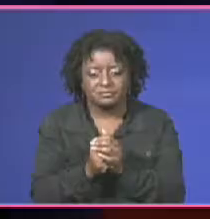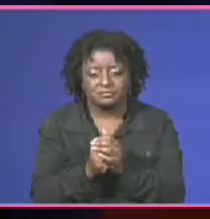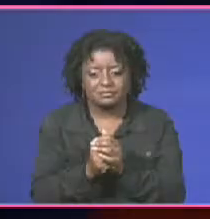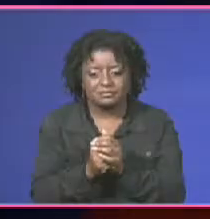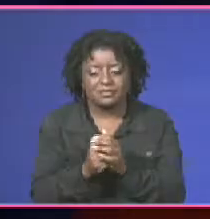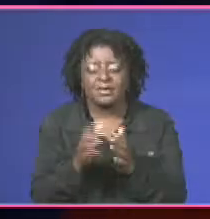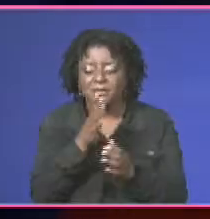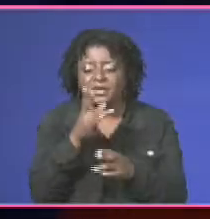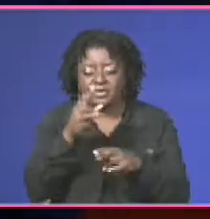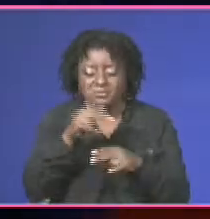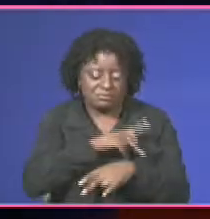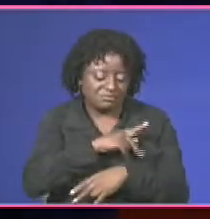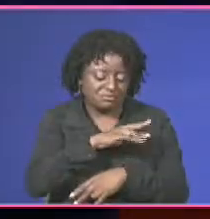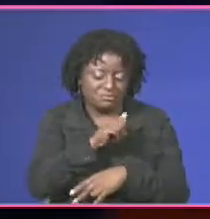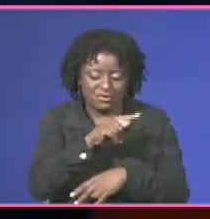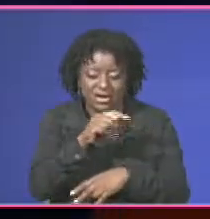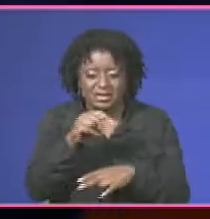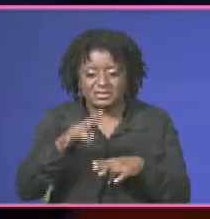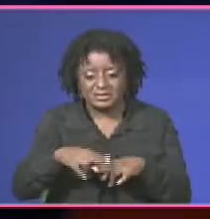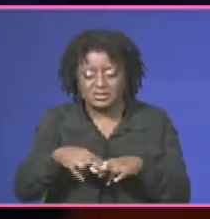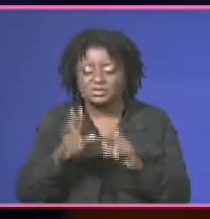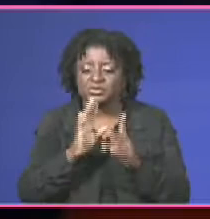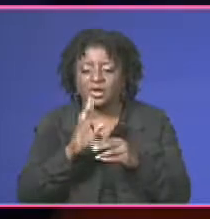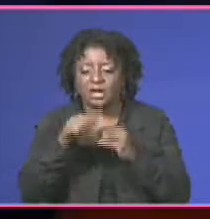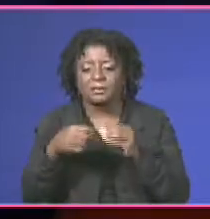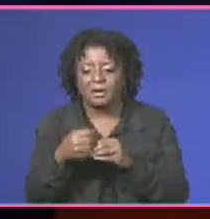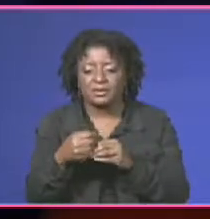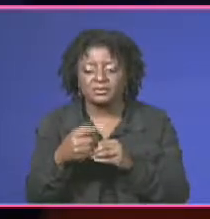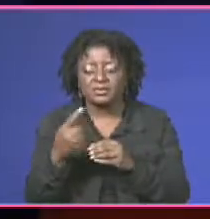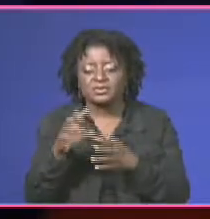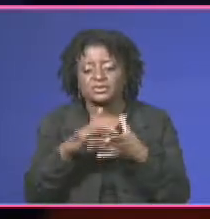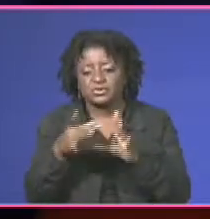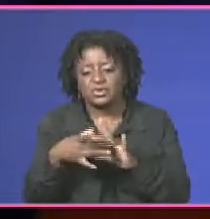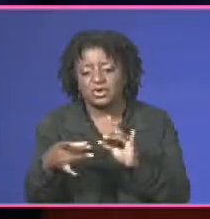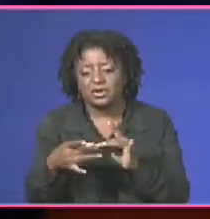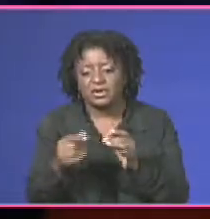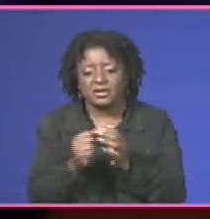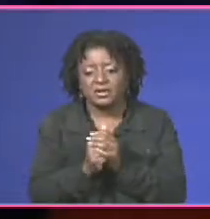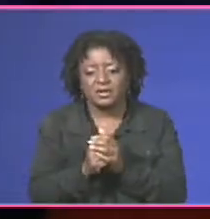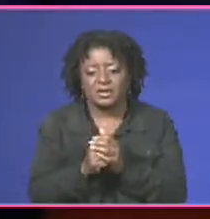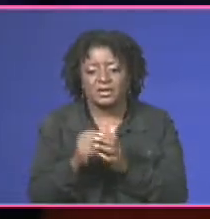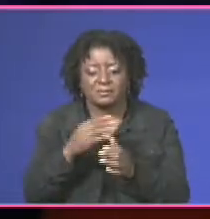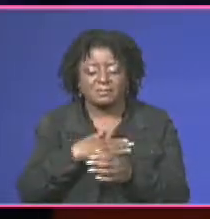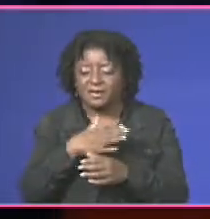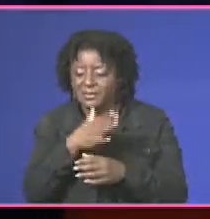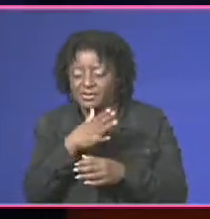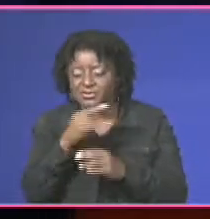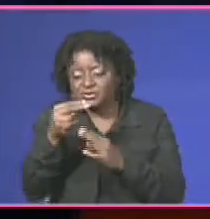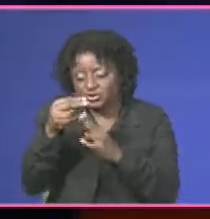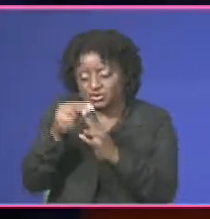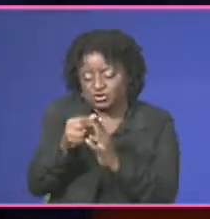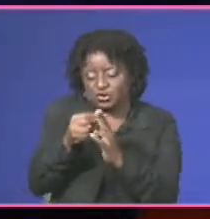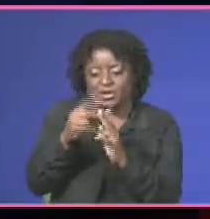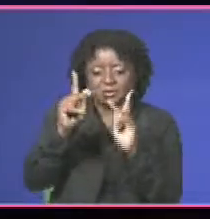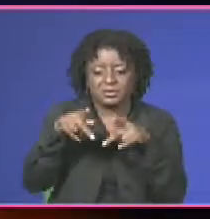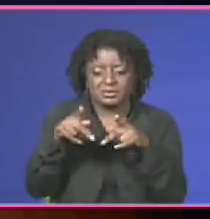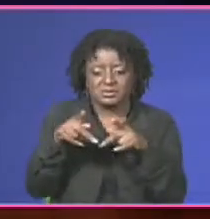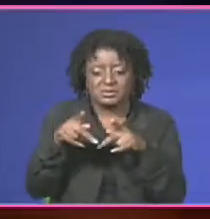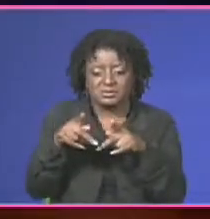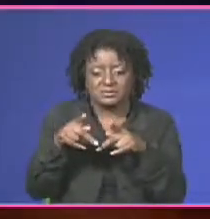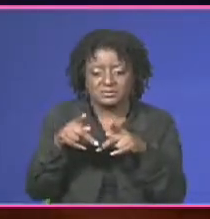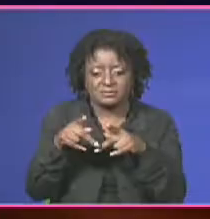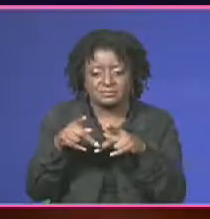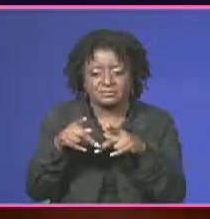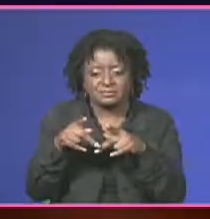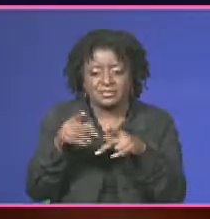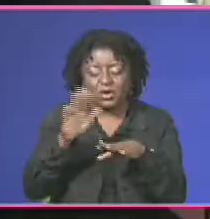notice I took height after him because my mother was always a short, short person. Platform shoes and Stenson